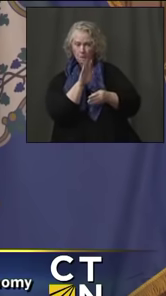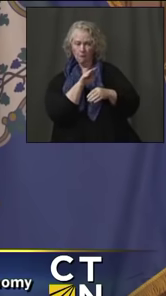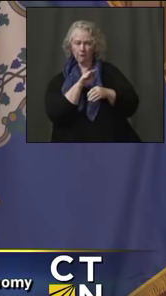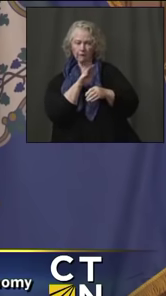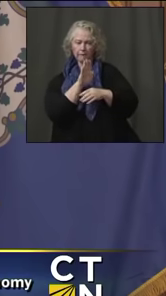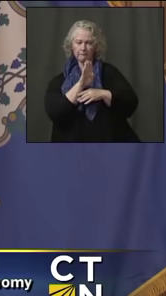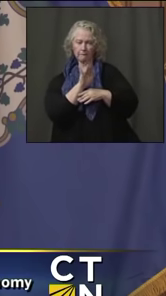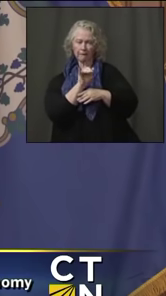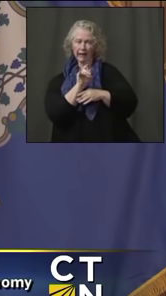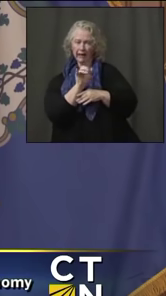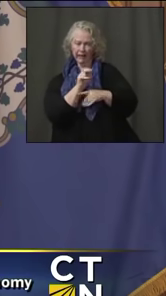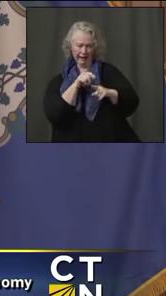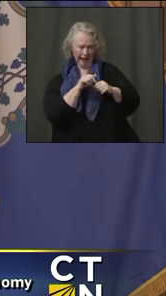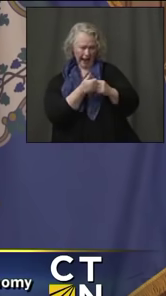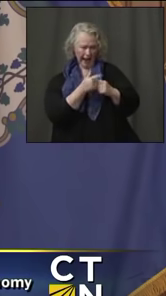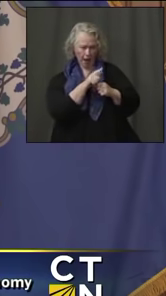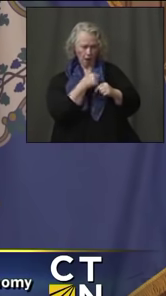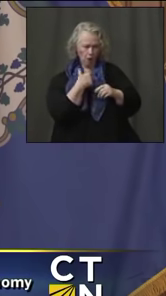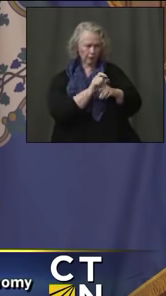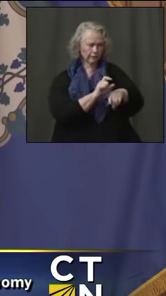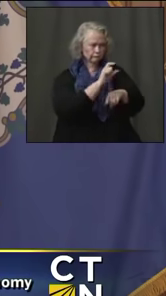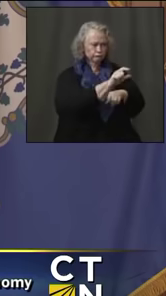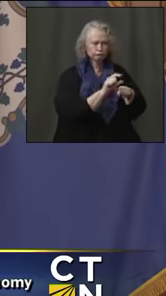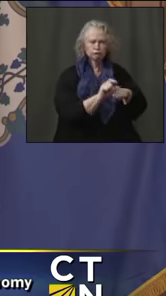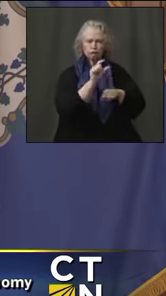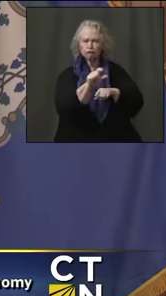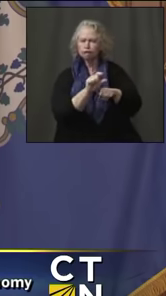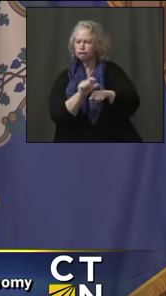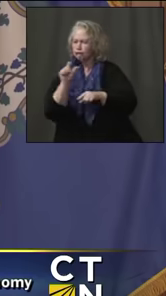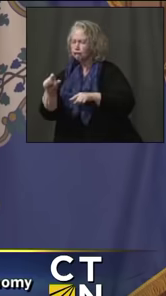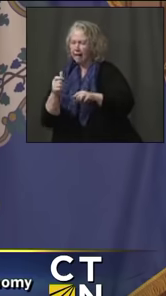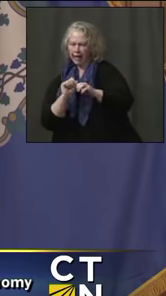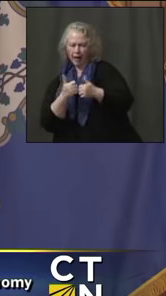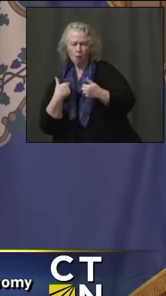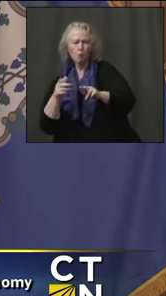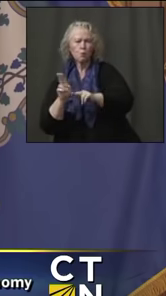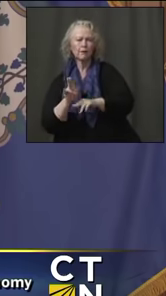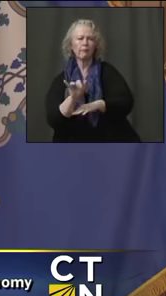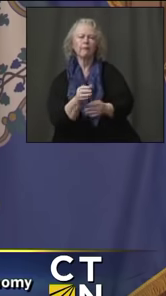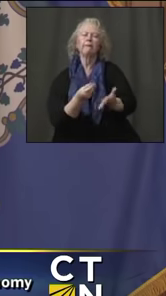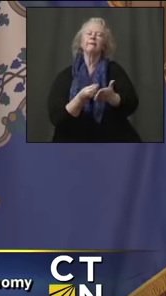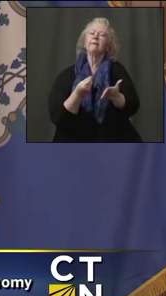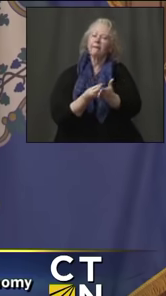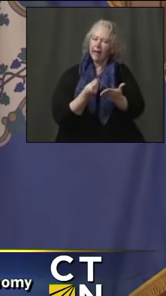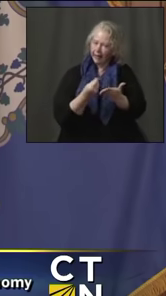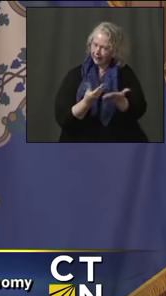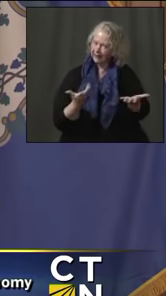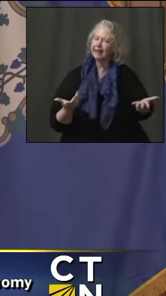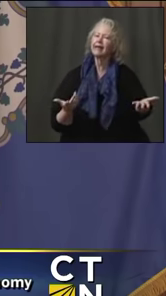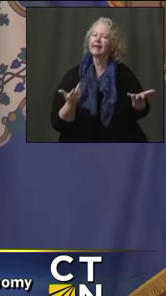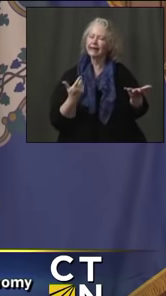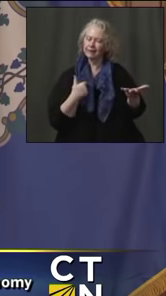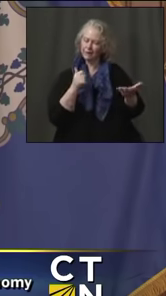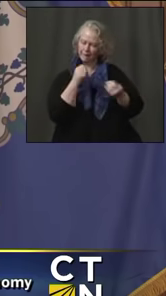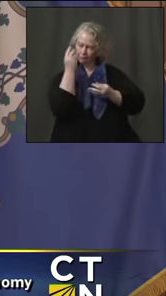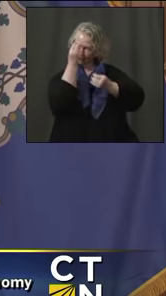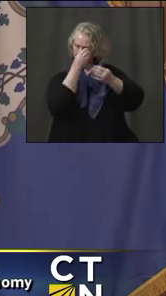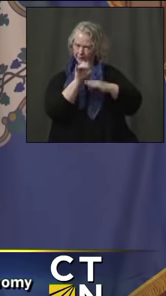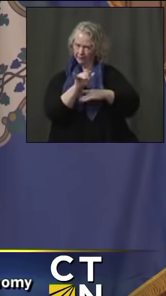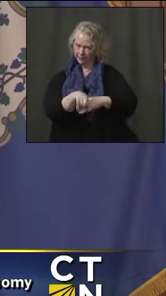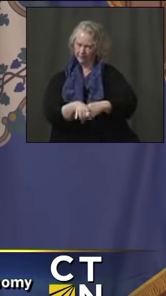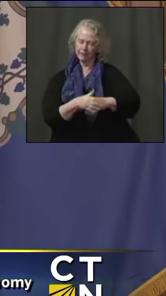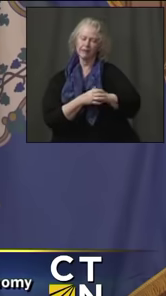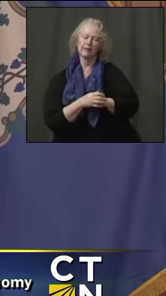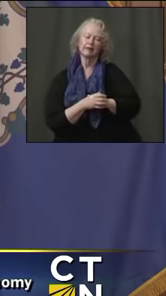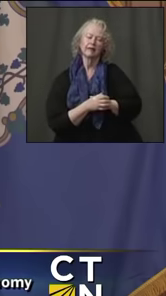make sure that plays out over the course of the next year as well. So we've got that balanced going forward. In